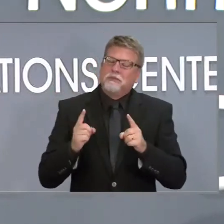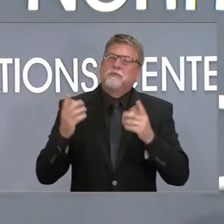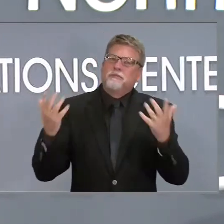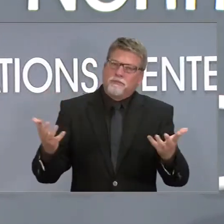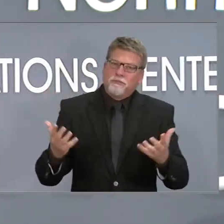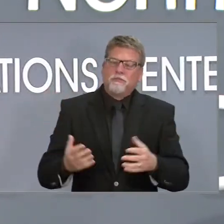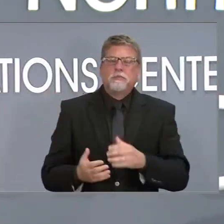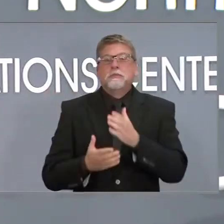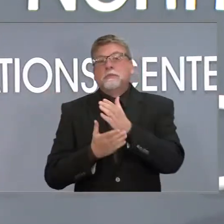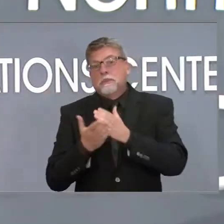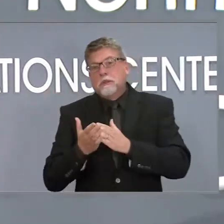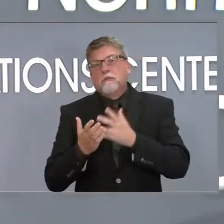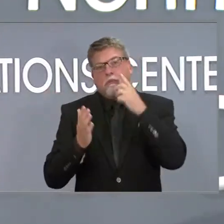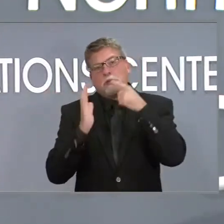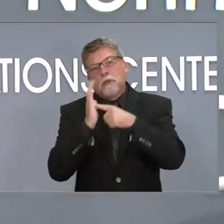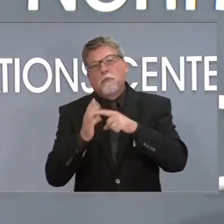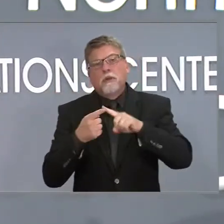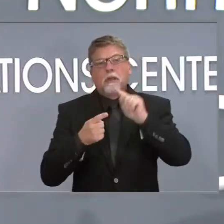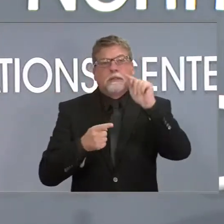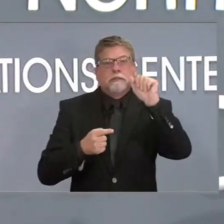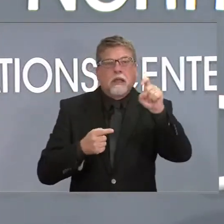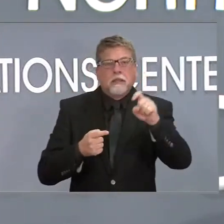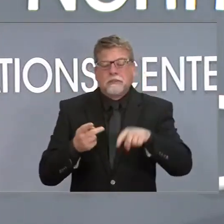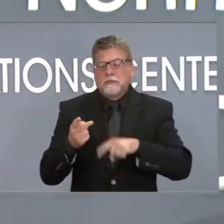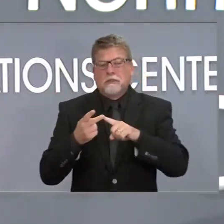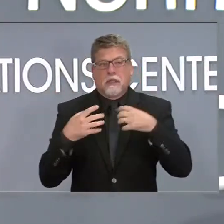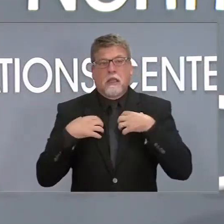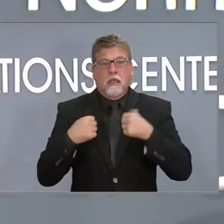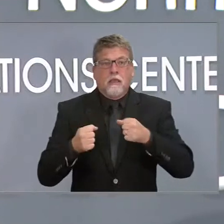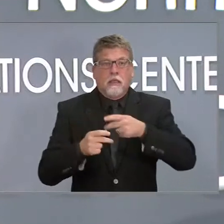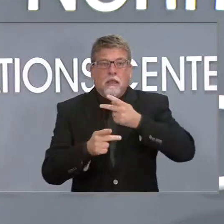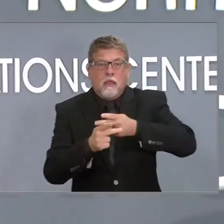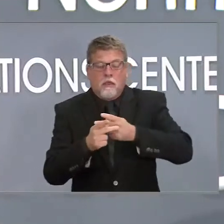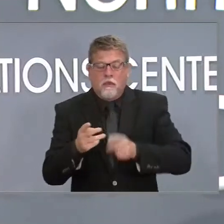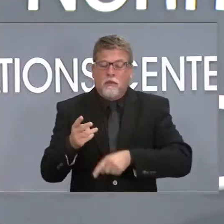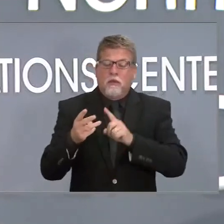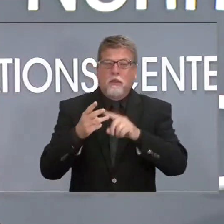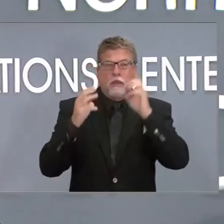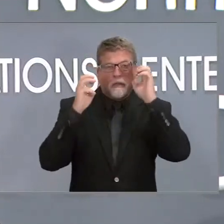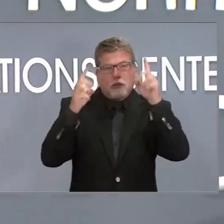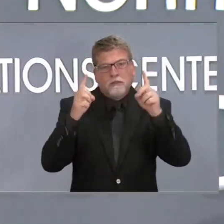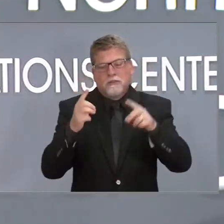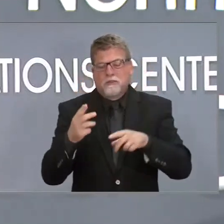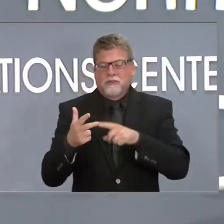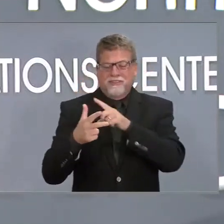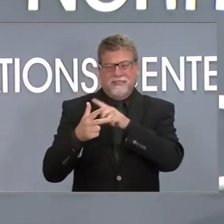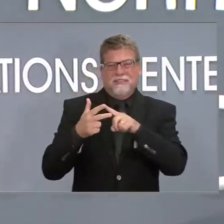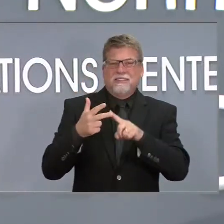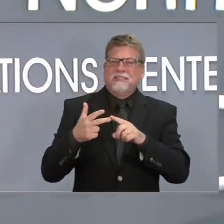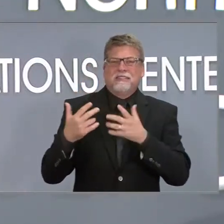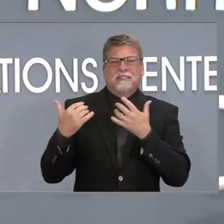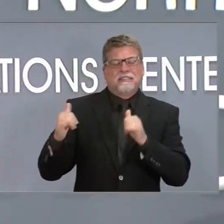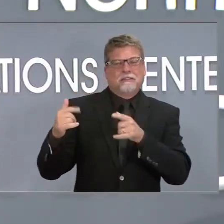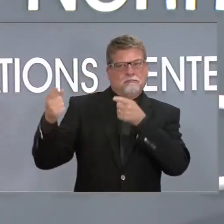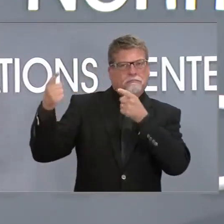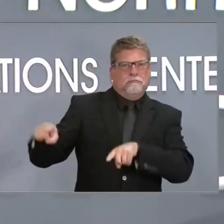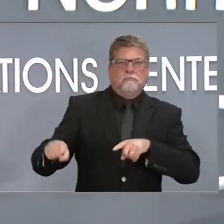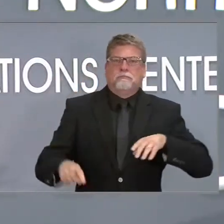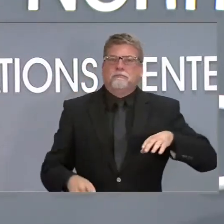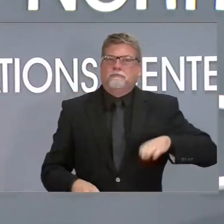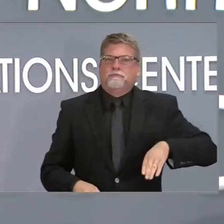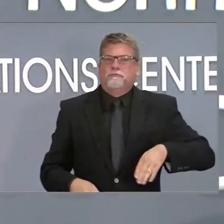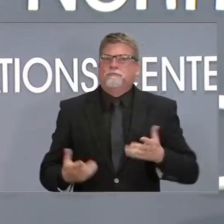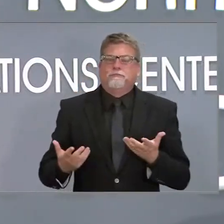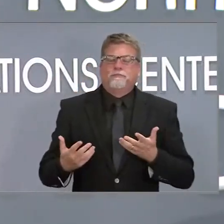areas in taxes and healthcare and education where there still remain differences that we want